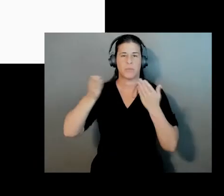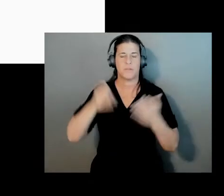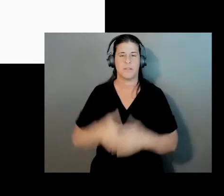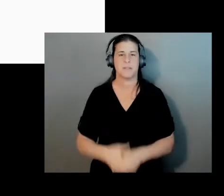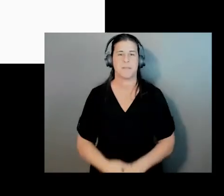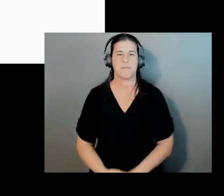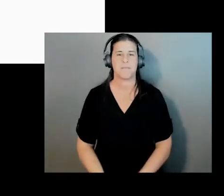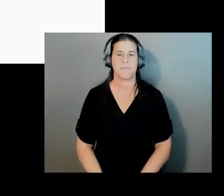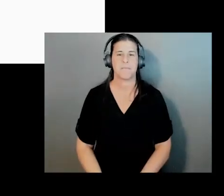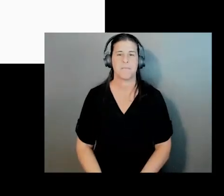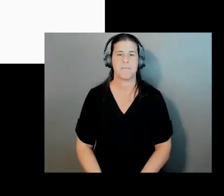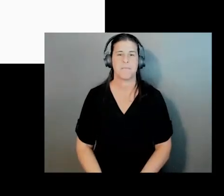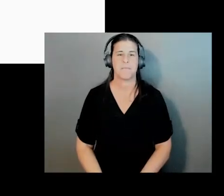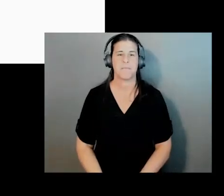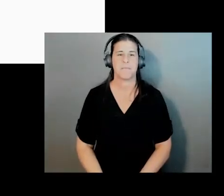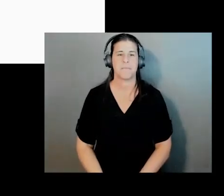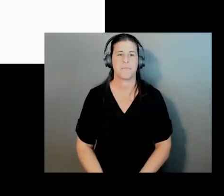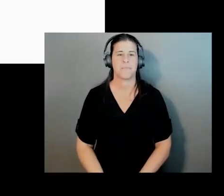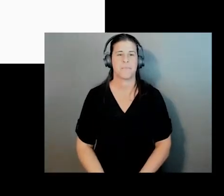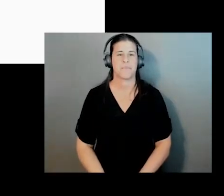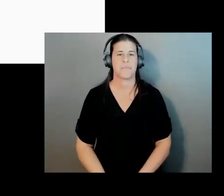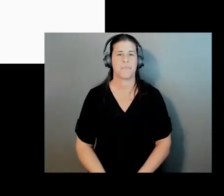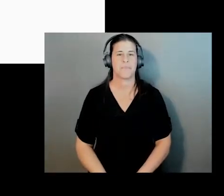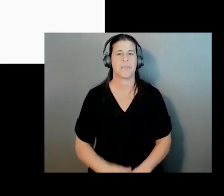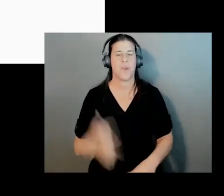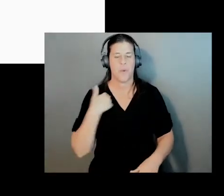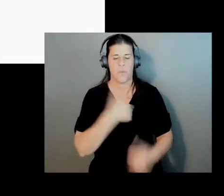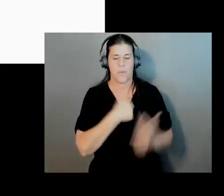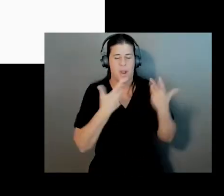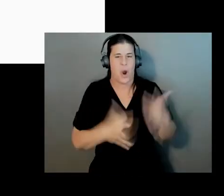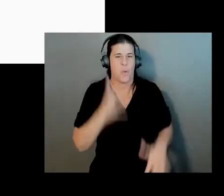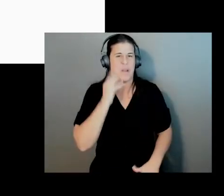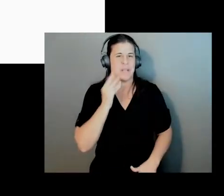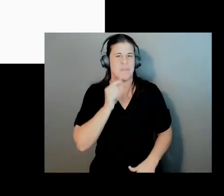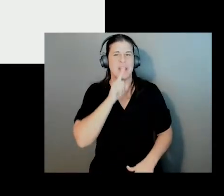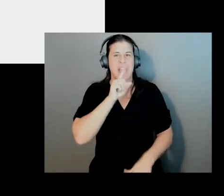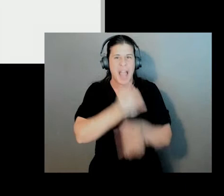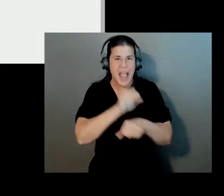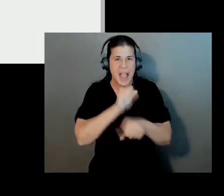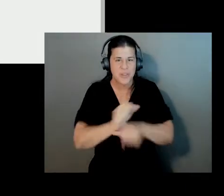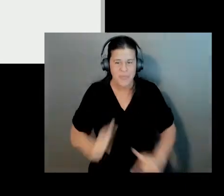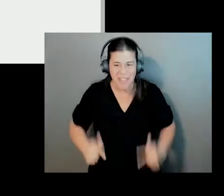The internet is great. We get to experience a real live demo.